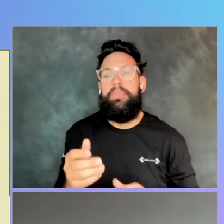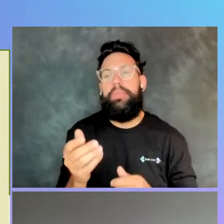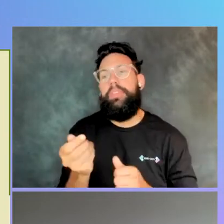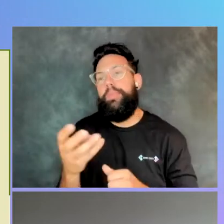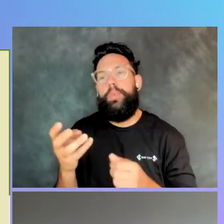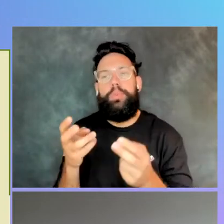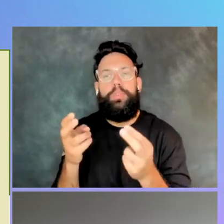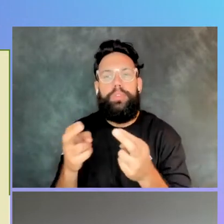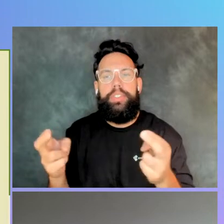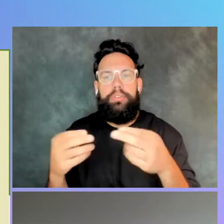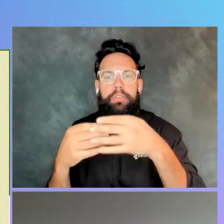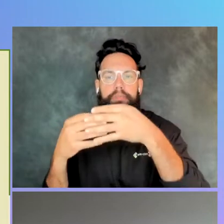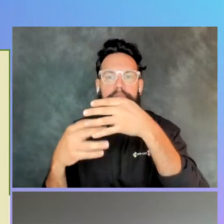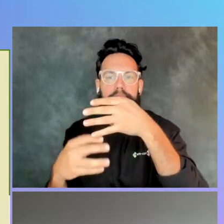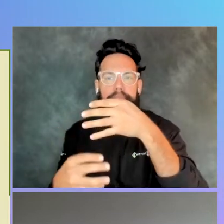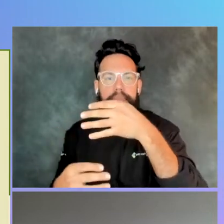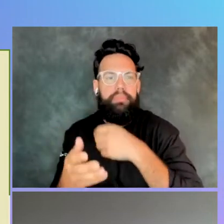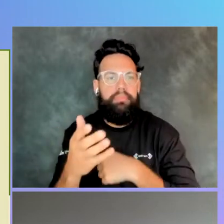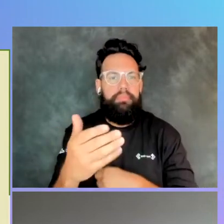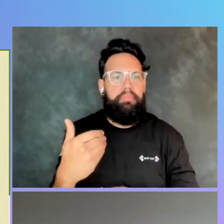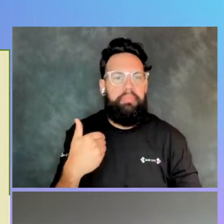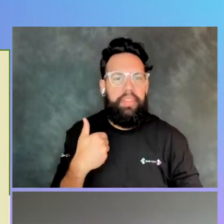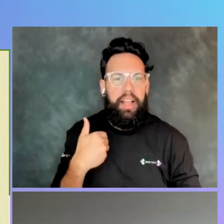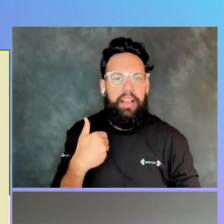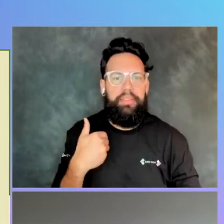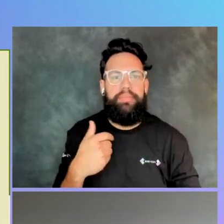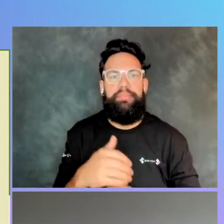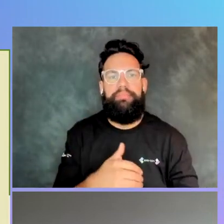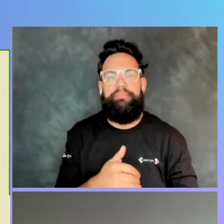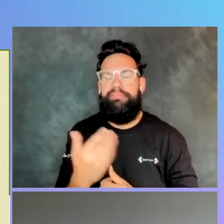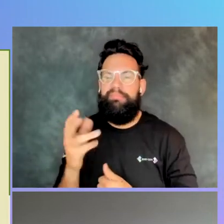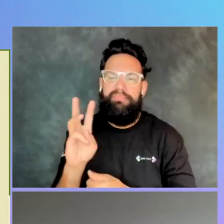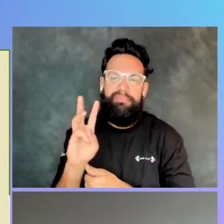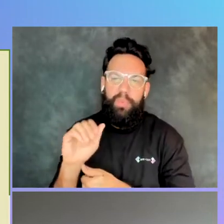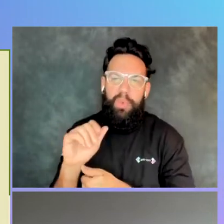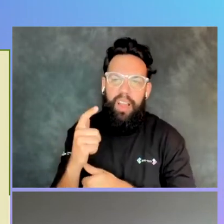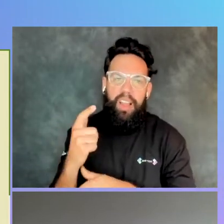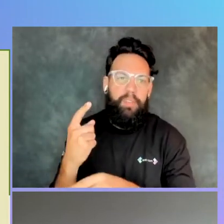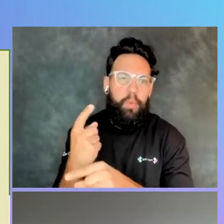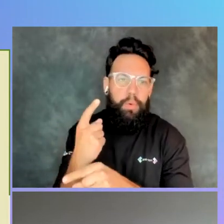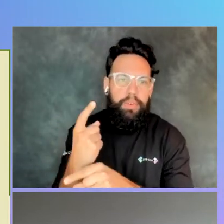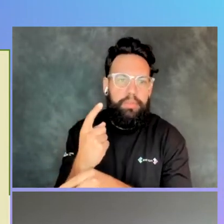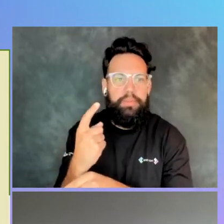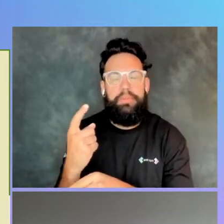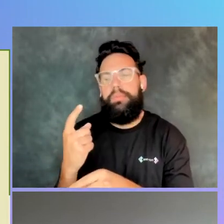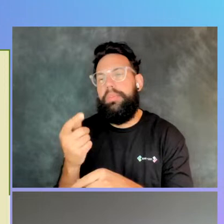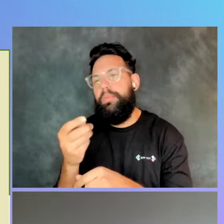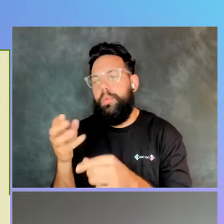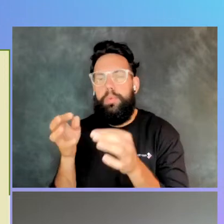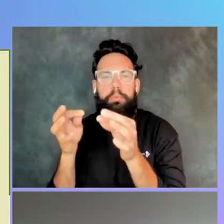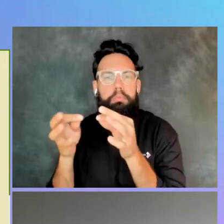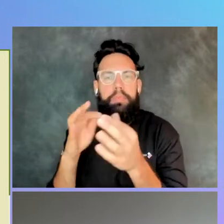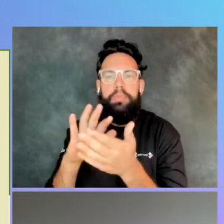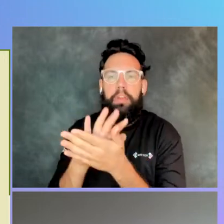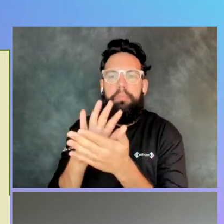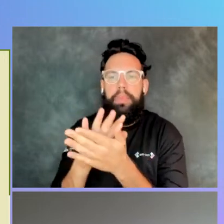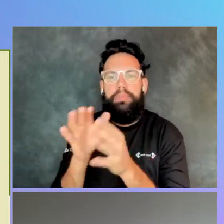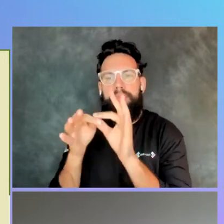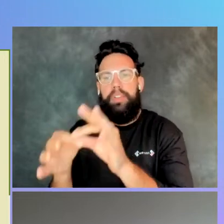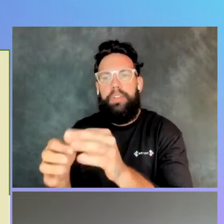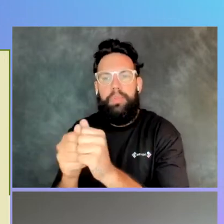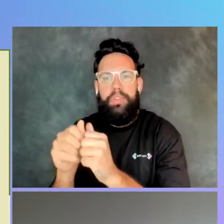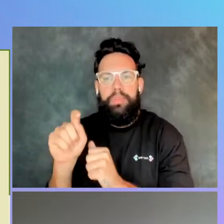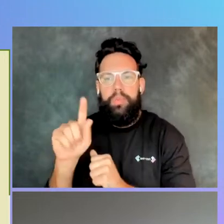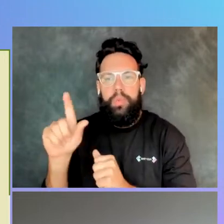WCAG documents, the documentation for the tools that we've mentioned, like Xcore and